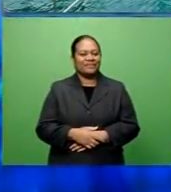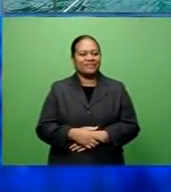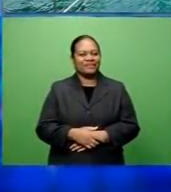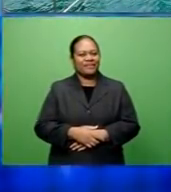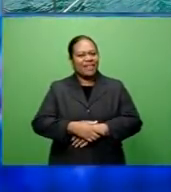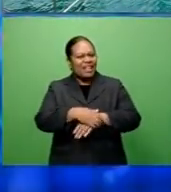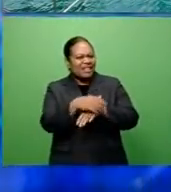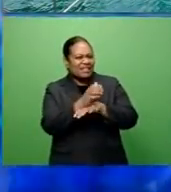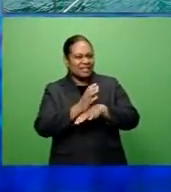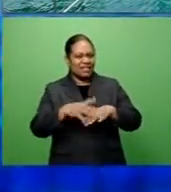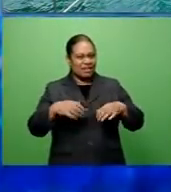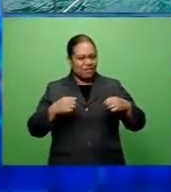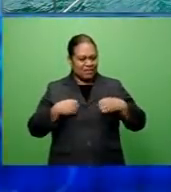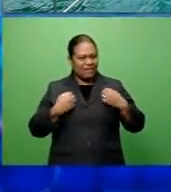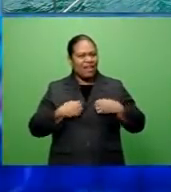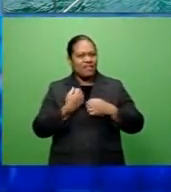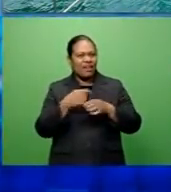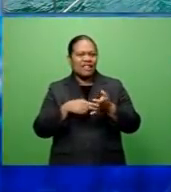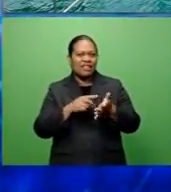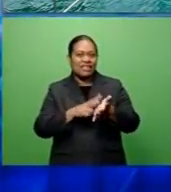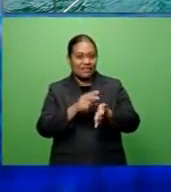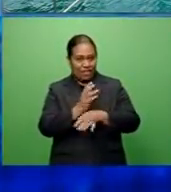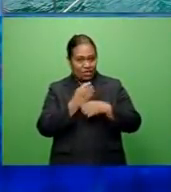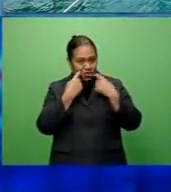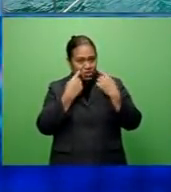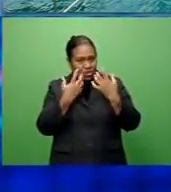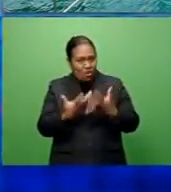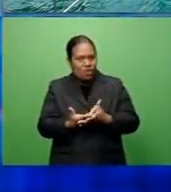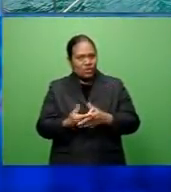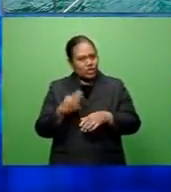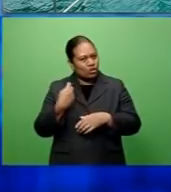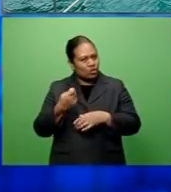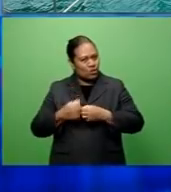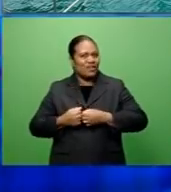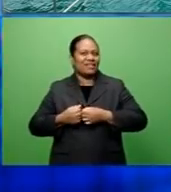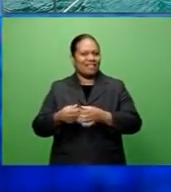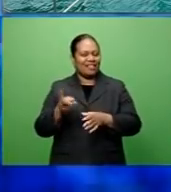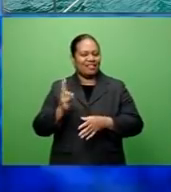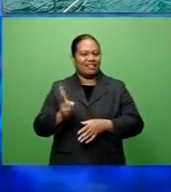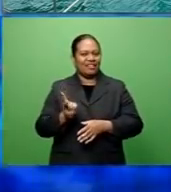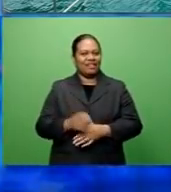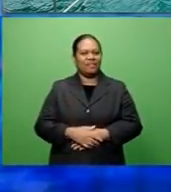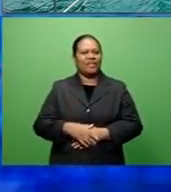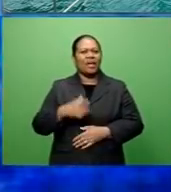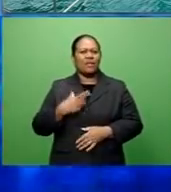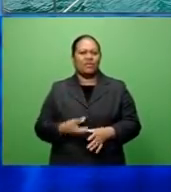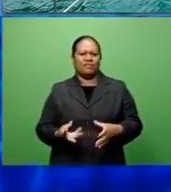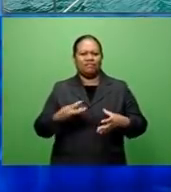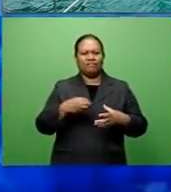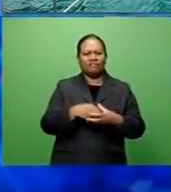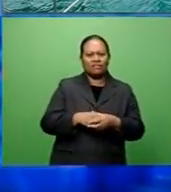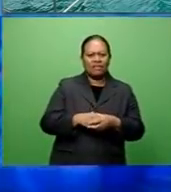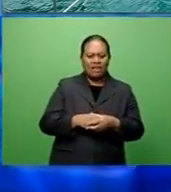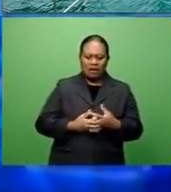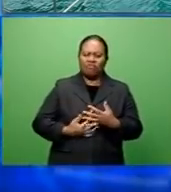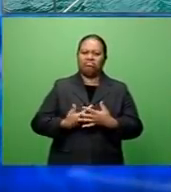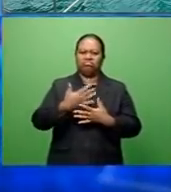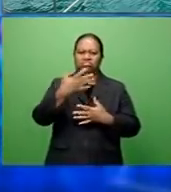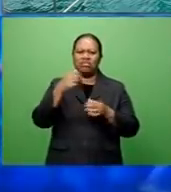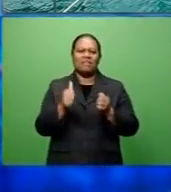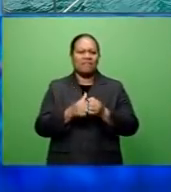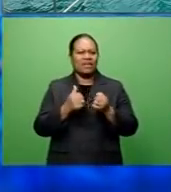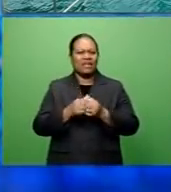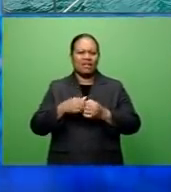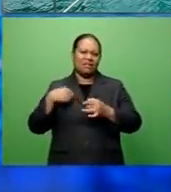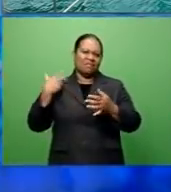The Survivor Series reality TV show is expected to begin shooting again soon. It's part of a number of film productions that have been approved by